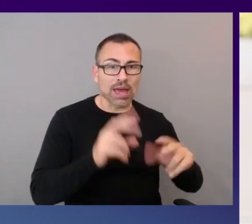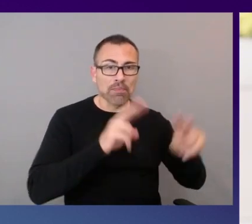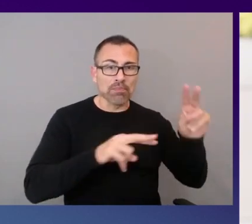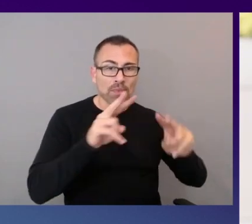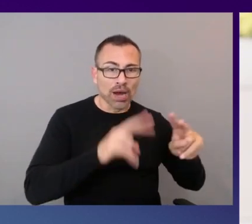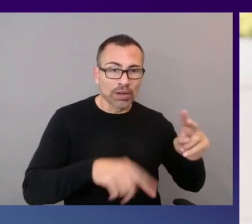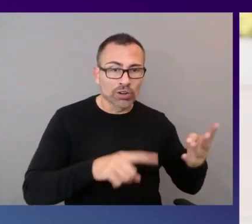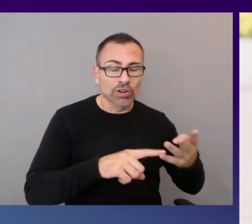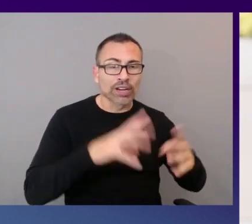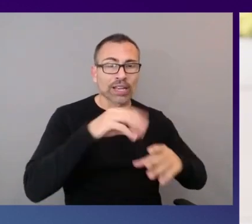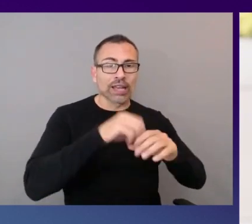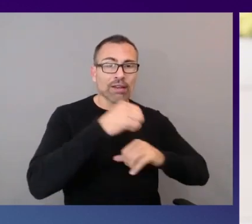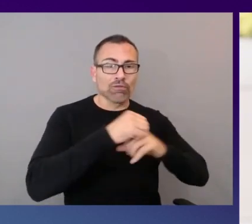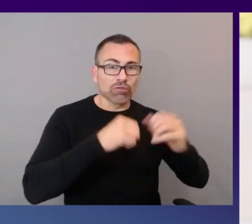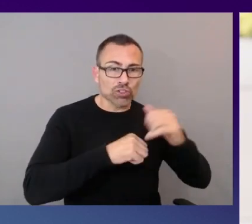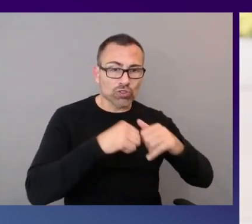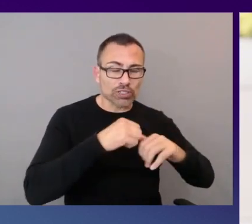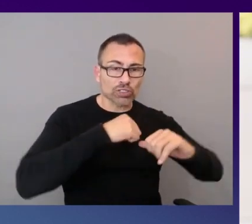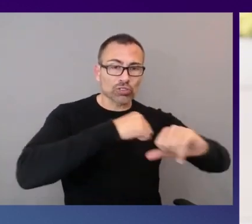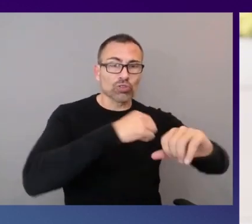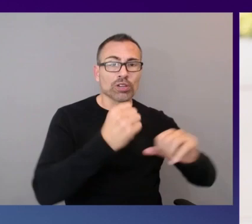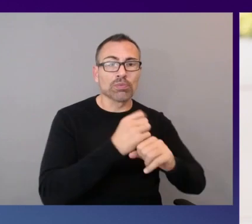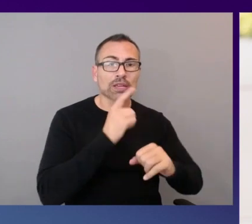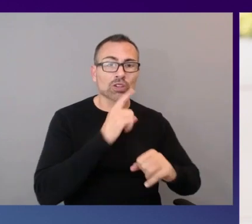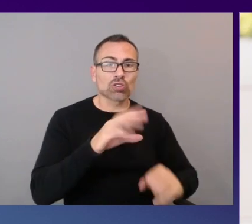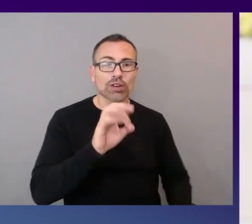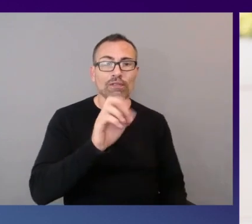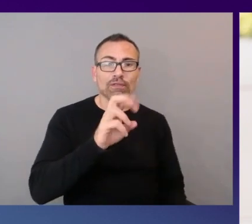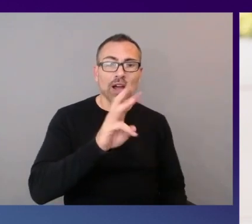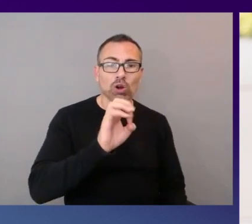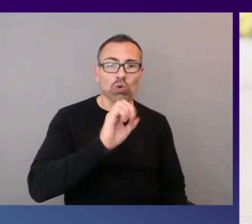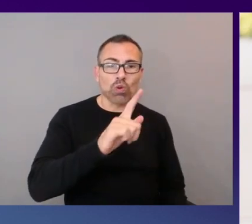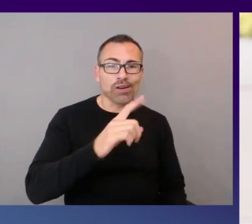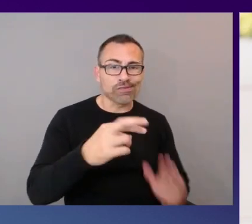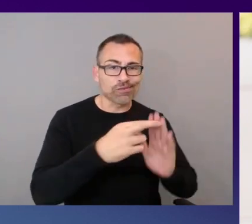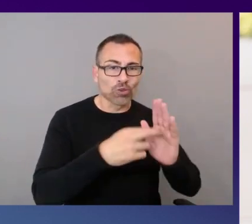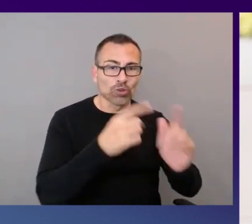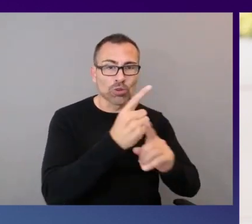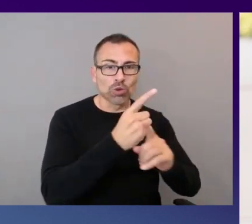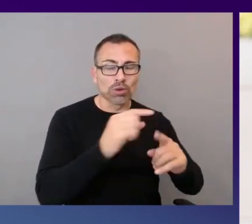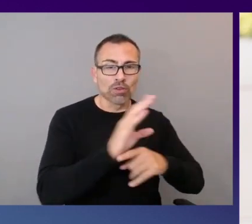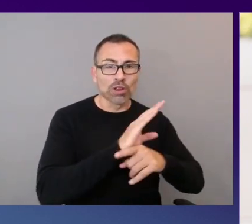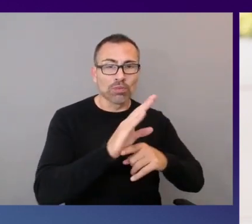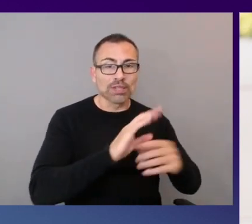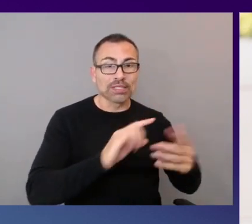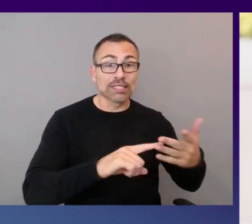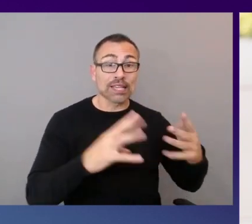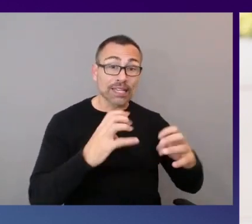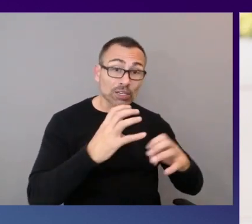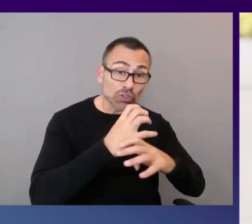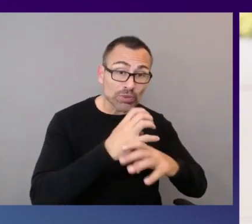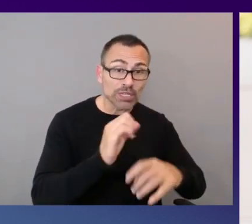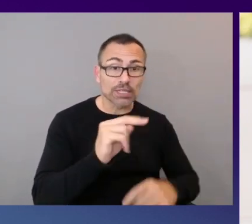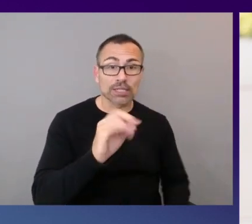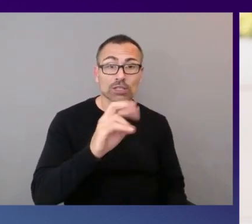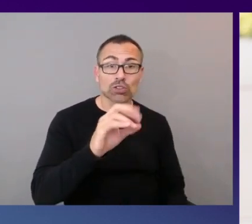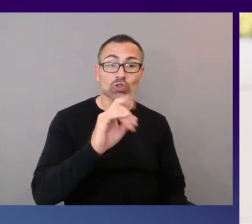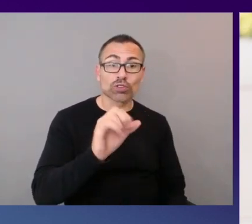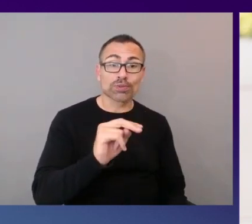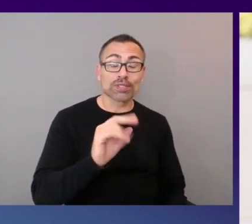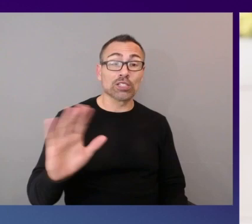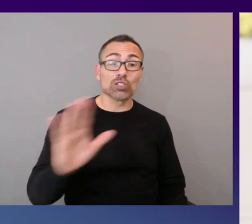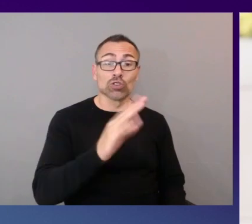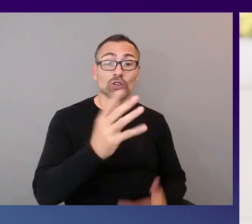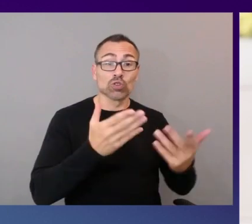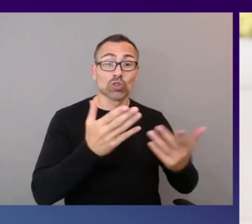are appropriate for your business and your risk tolerance. Your encryption, are you building highly available services? And of course, having something,